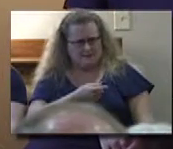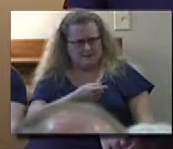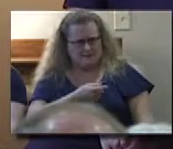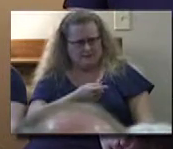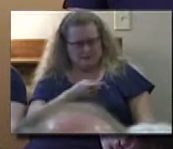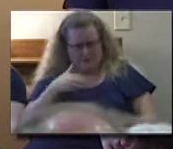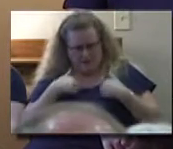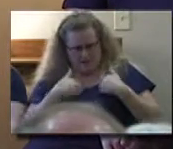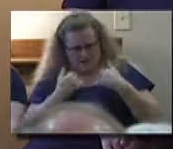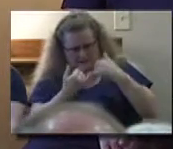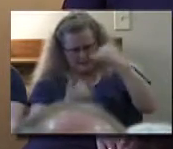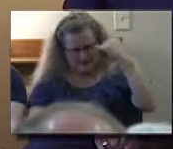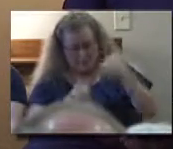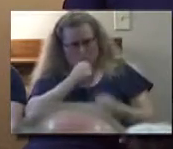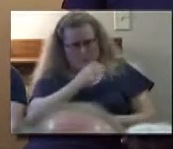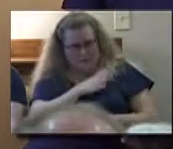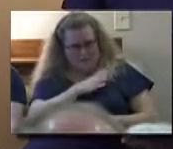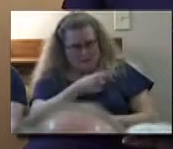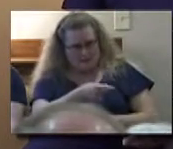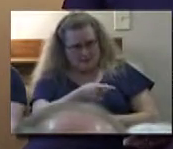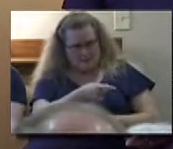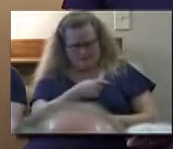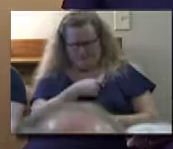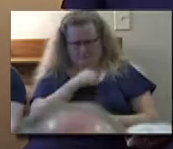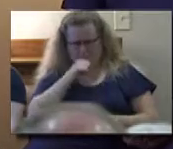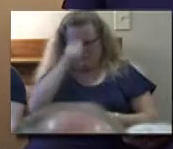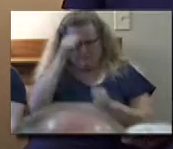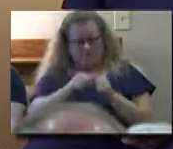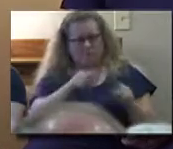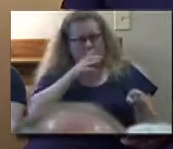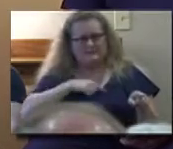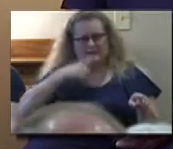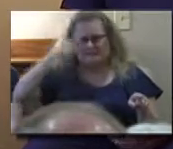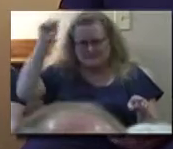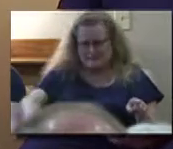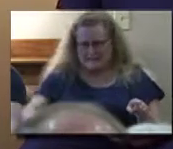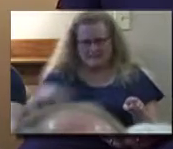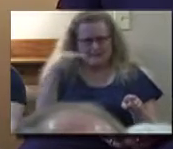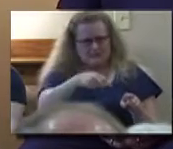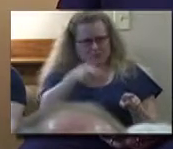young woman. And she said, "That was me."